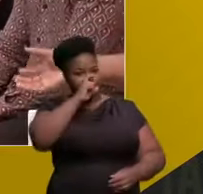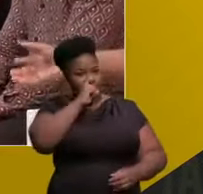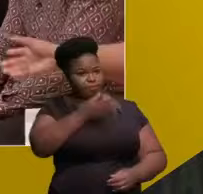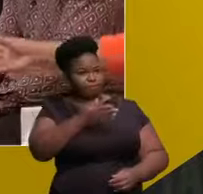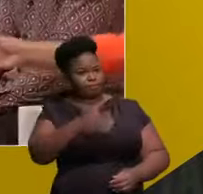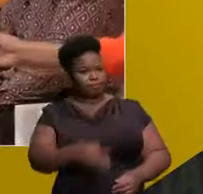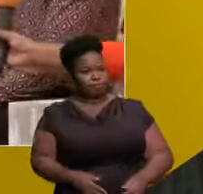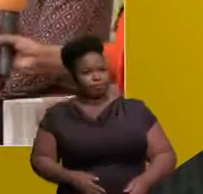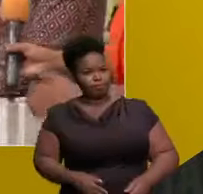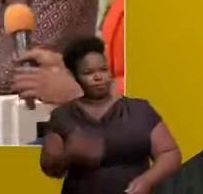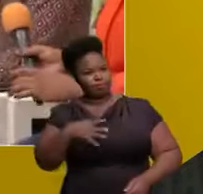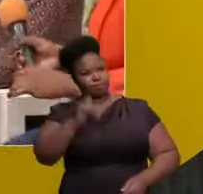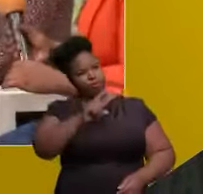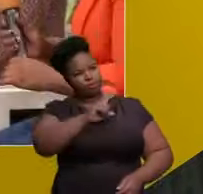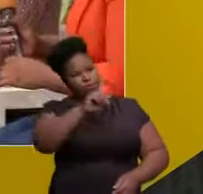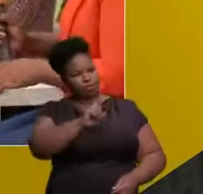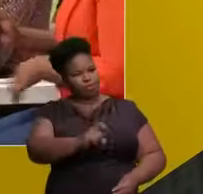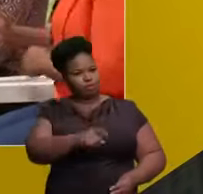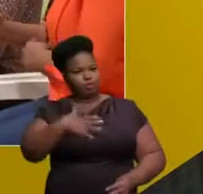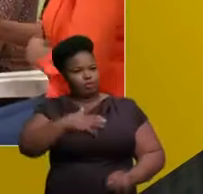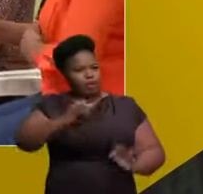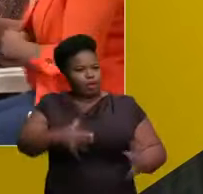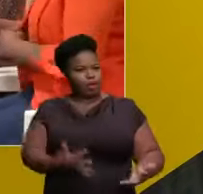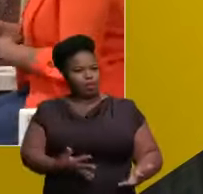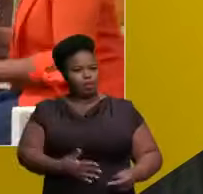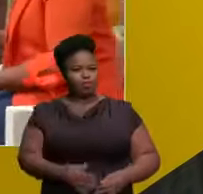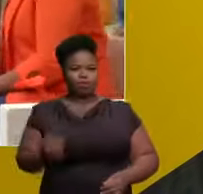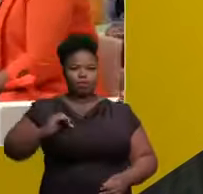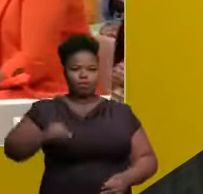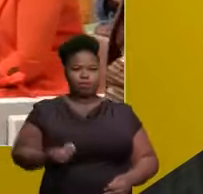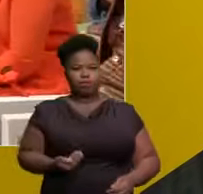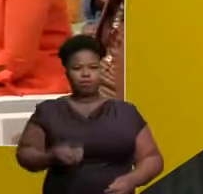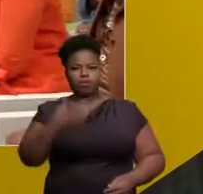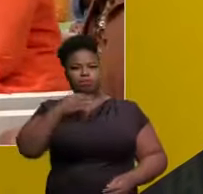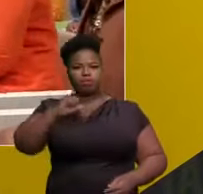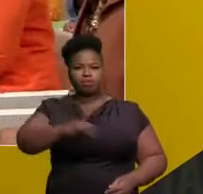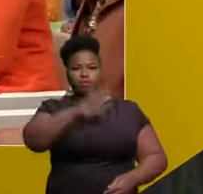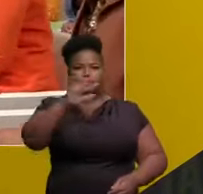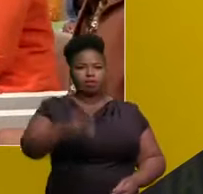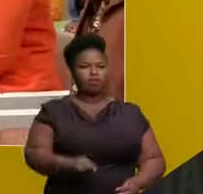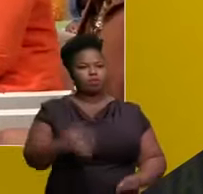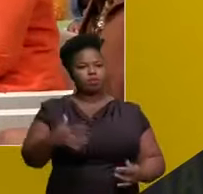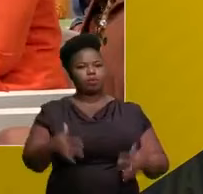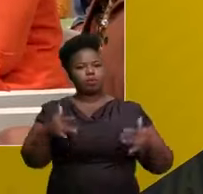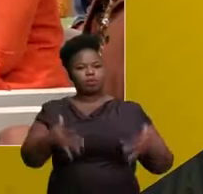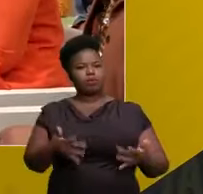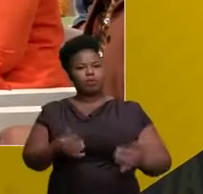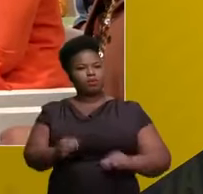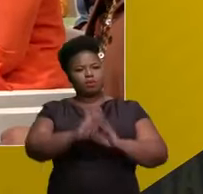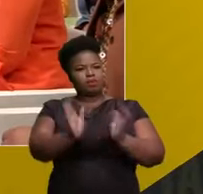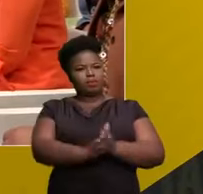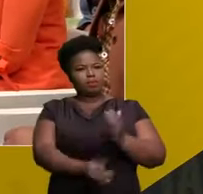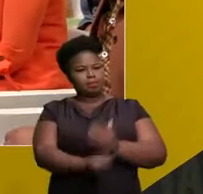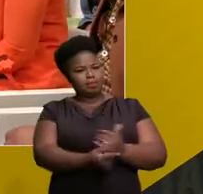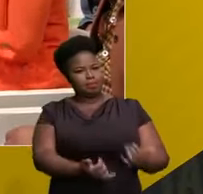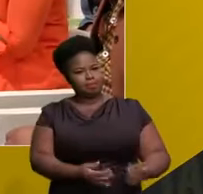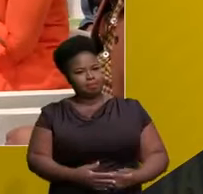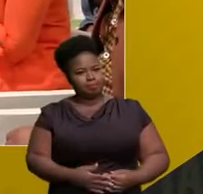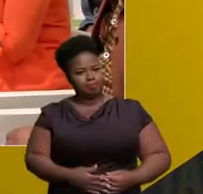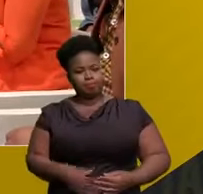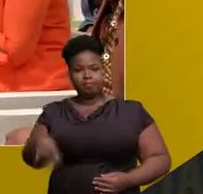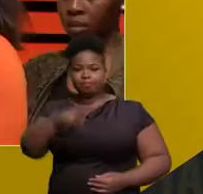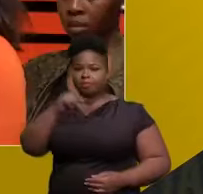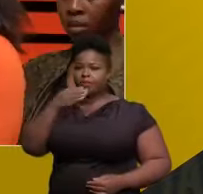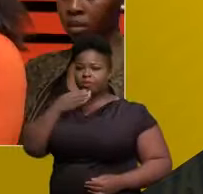sisiwami ngicela ukuzwa imizwa yakho uzizwa kanjani as umuntu esifazane emzansi esikhathini samanje le ndlela izinto ziza ngakhona igama